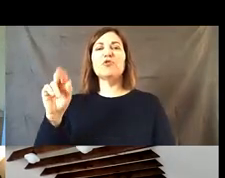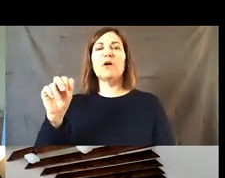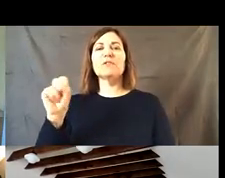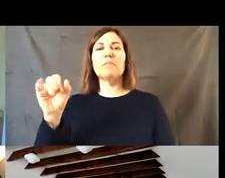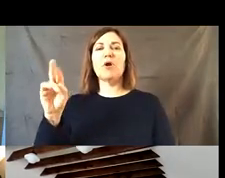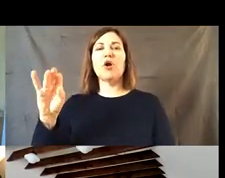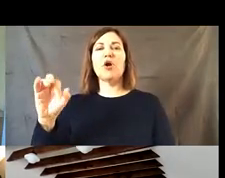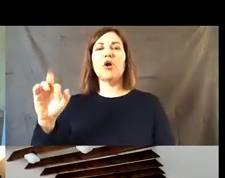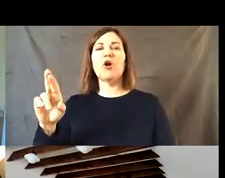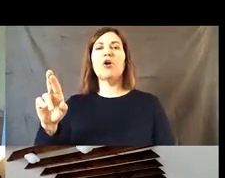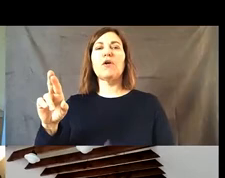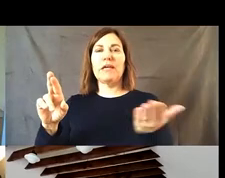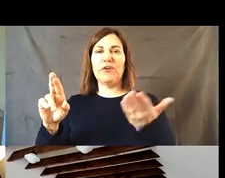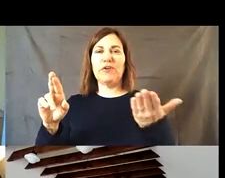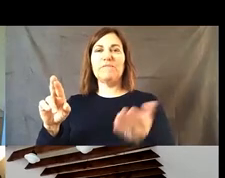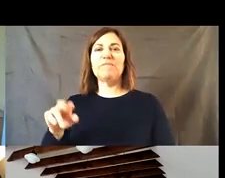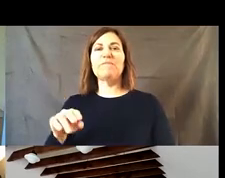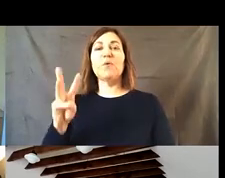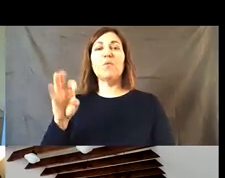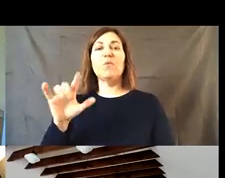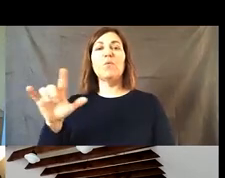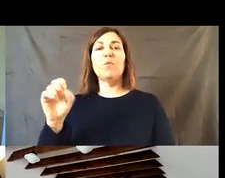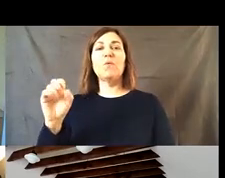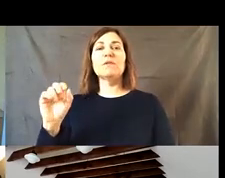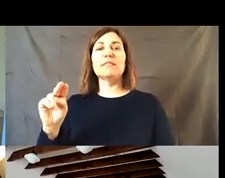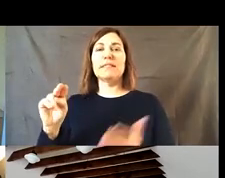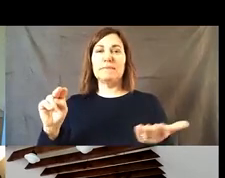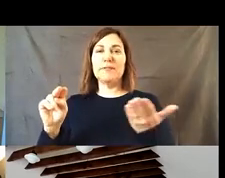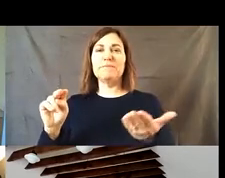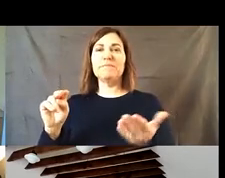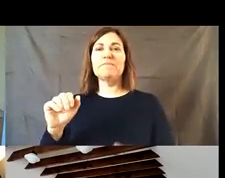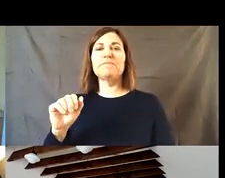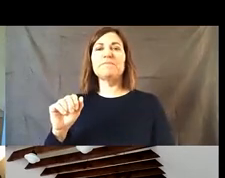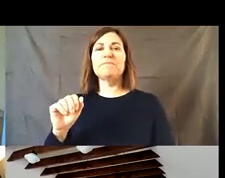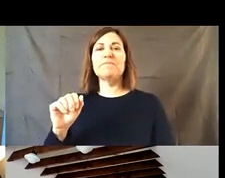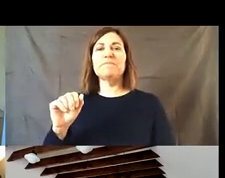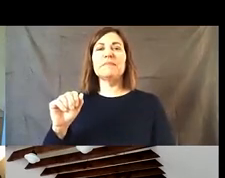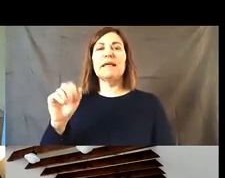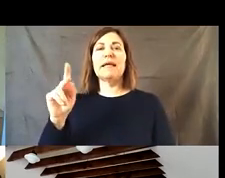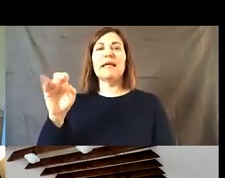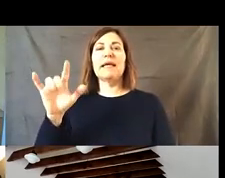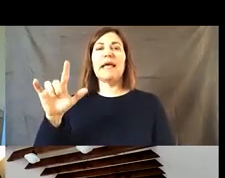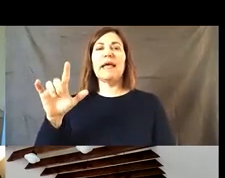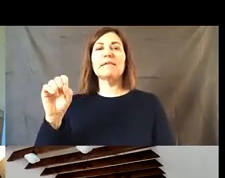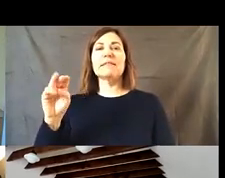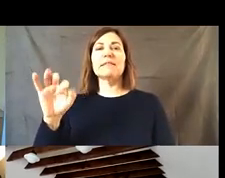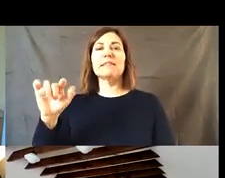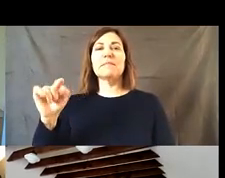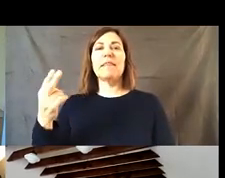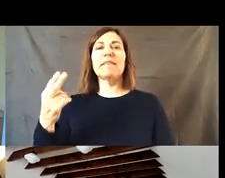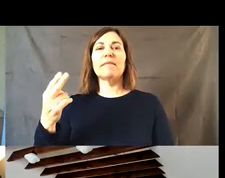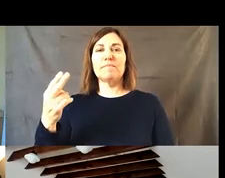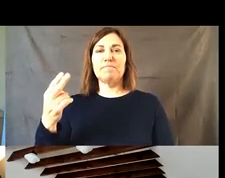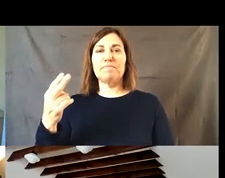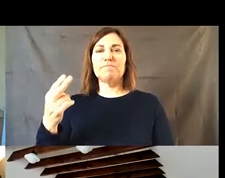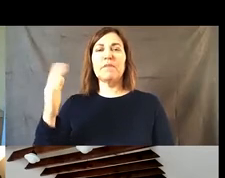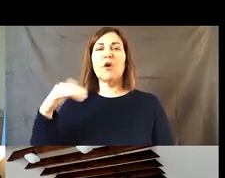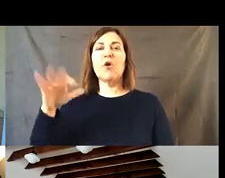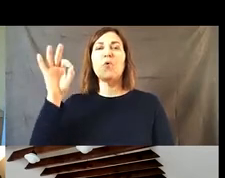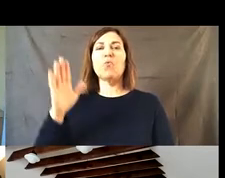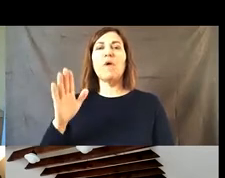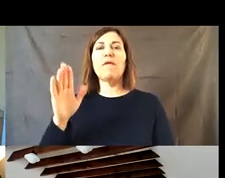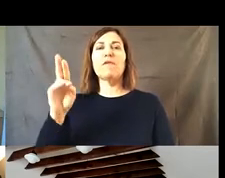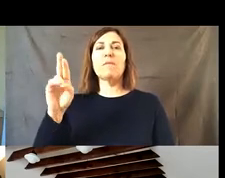Here. Mr. Wilson. Here. Mrs. Kelsmith. Reverend Burgess, President Pro